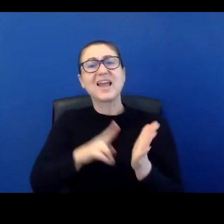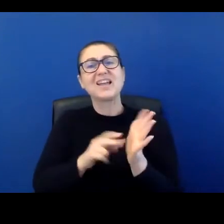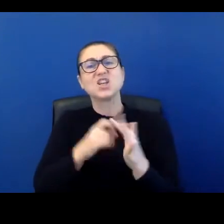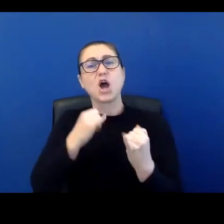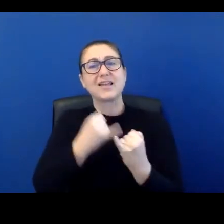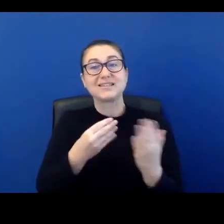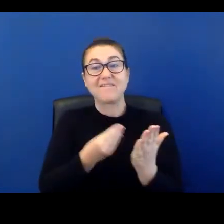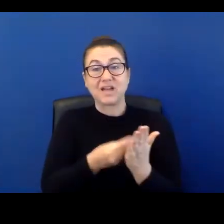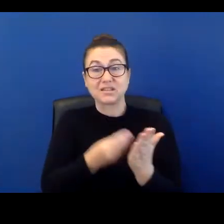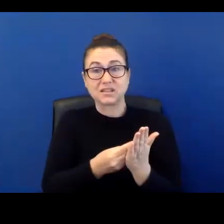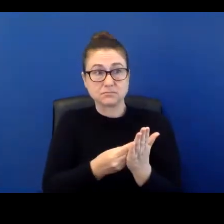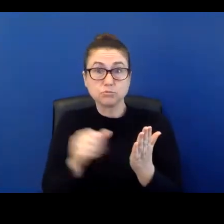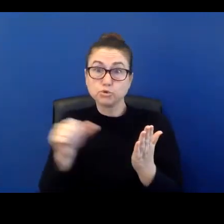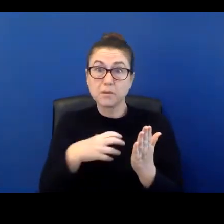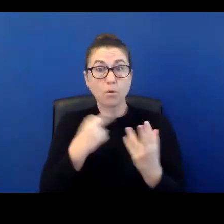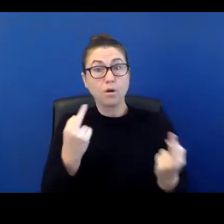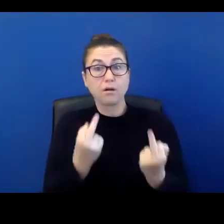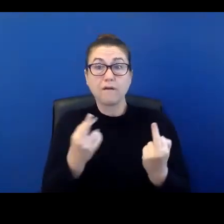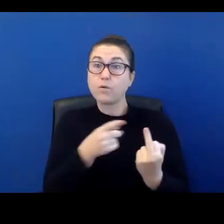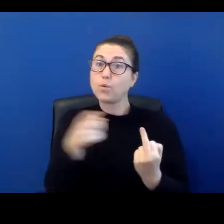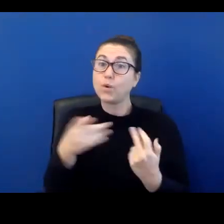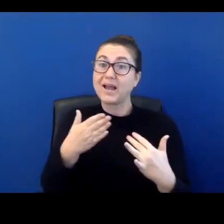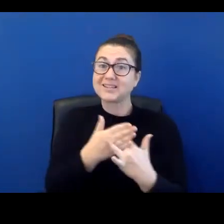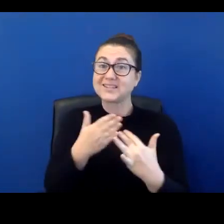readily available for accessible technology.